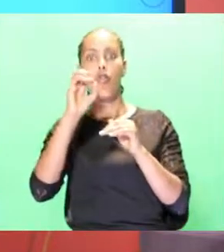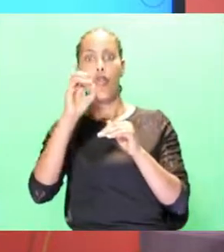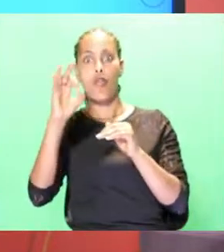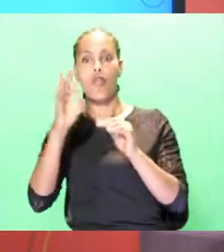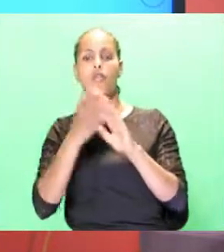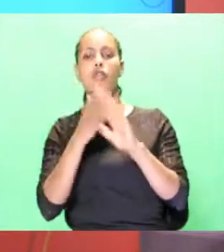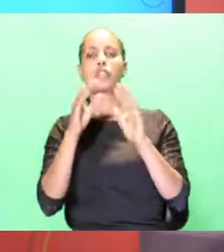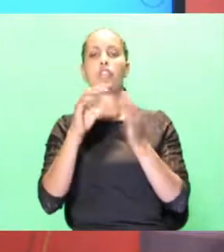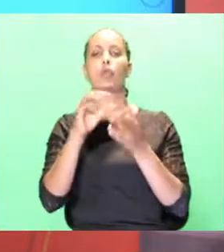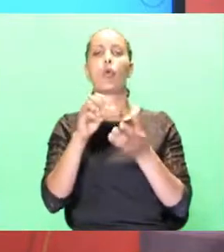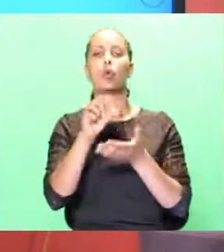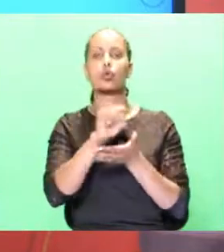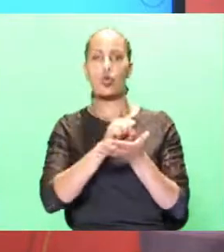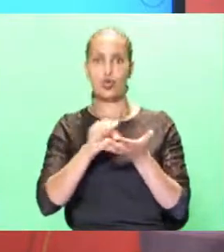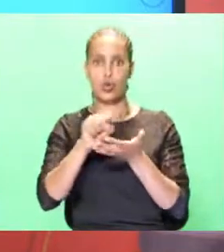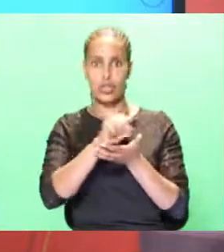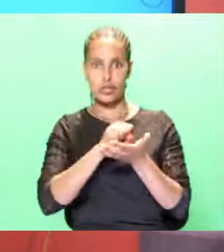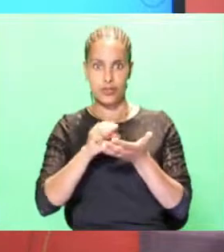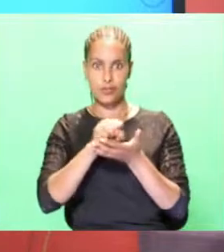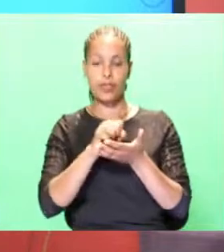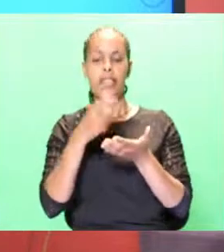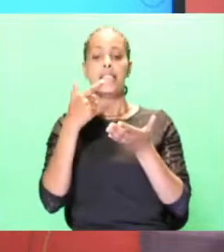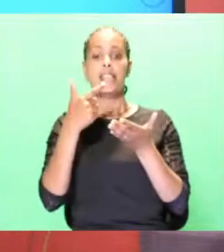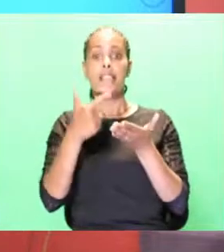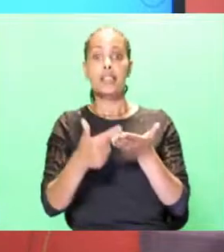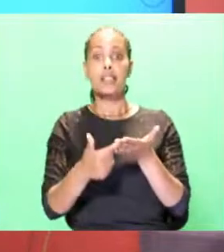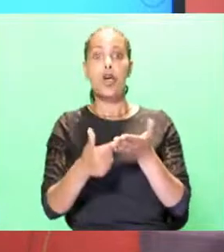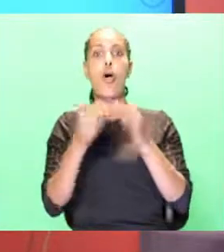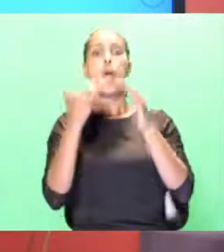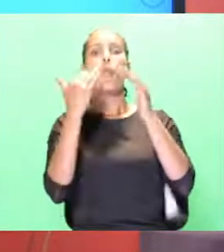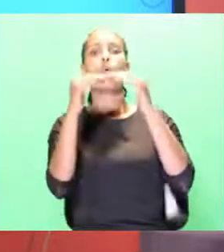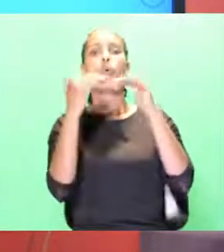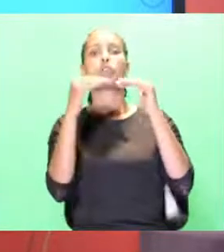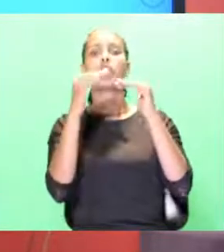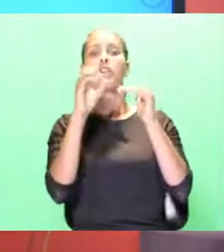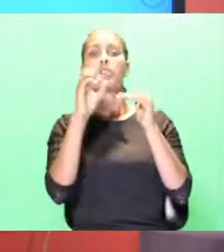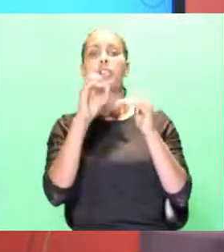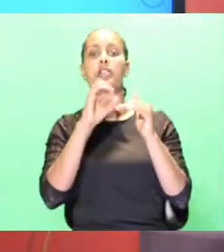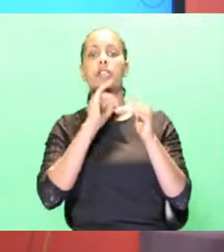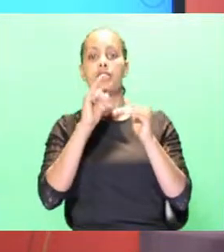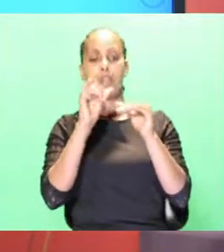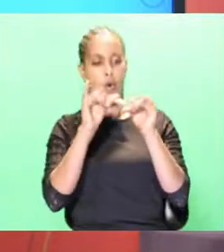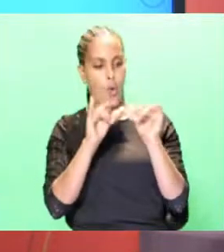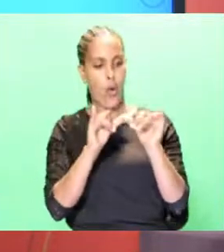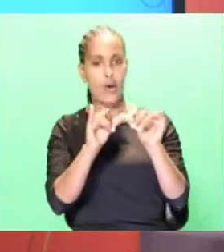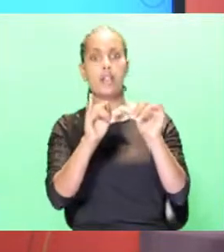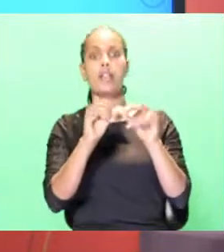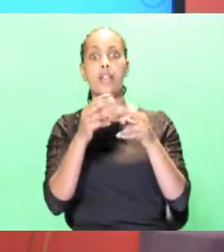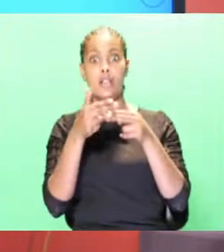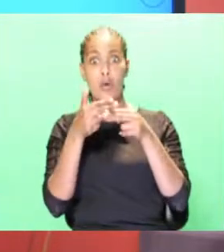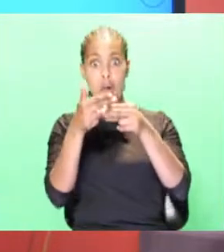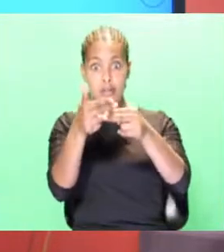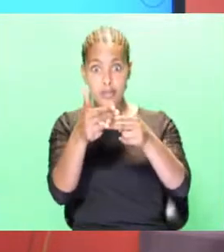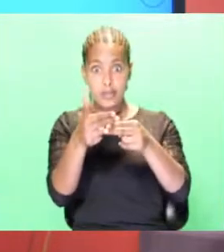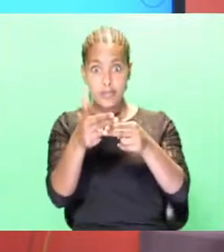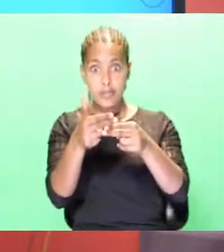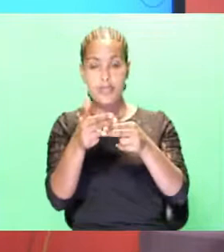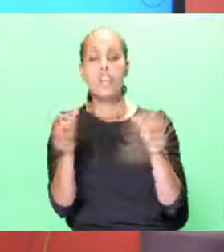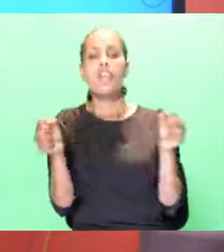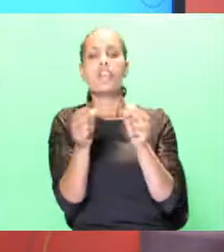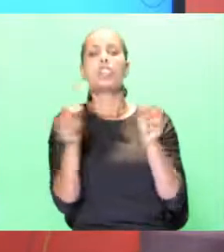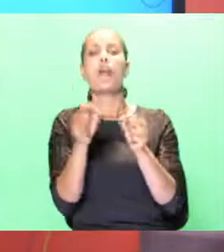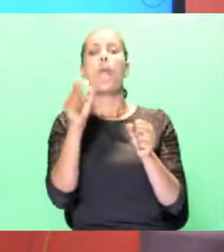solution. This proportionality constant is known as